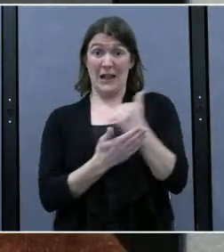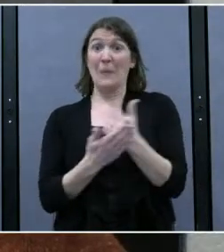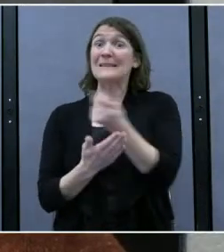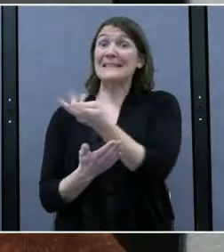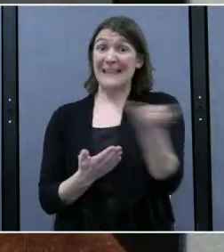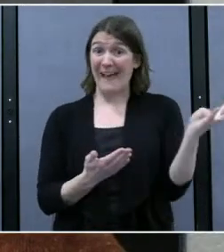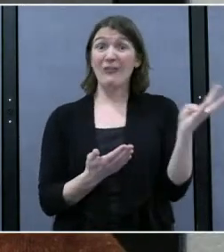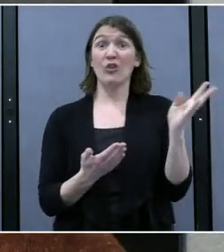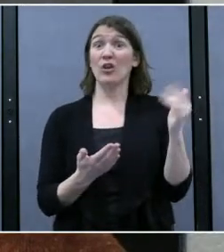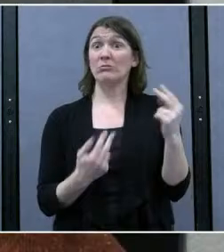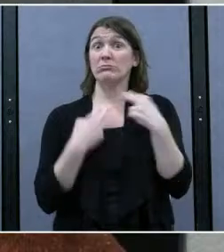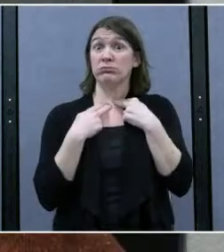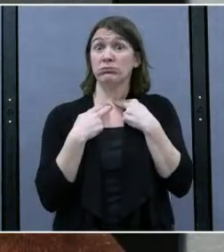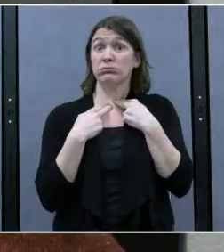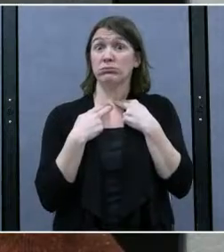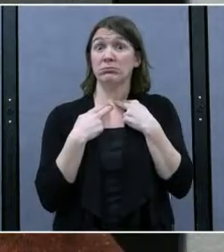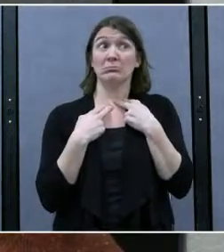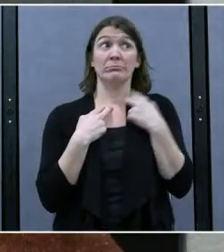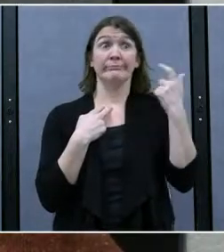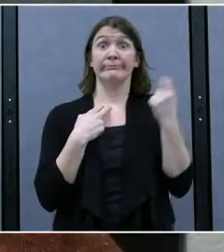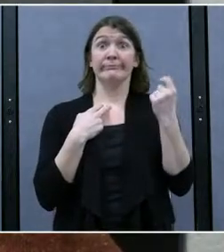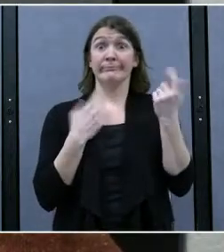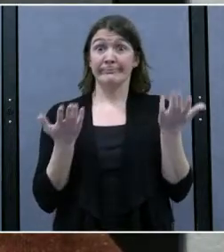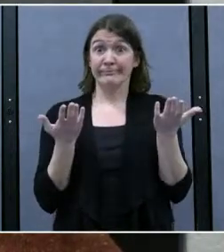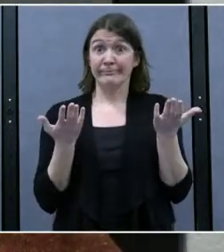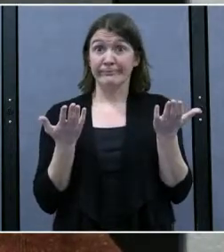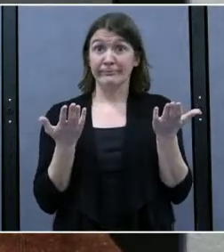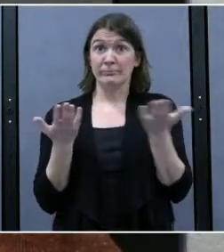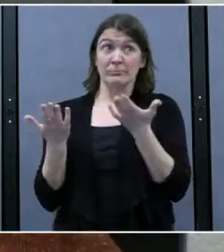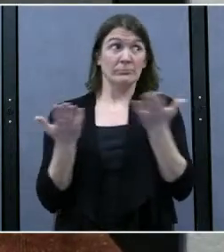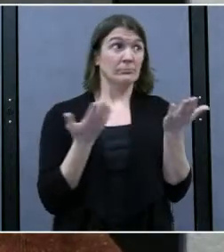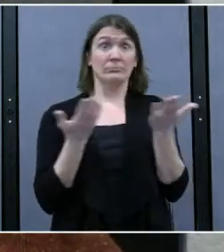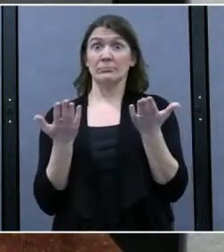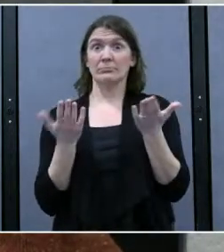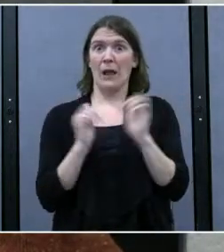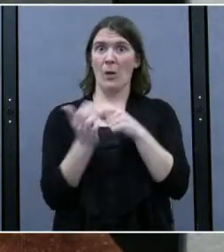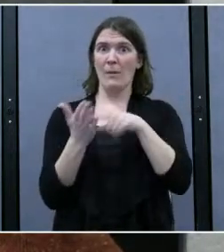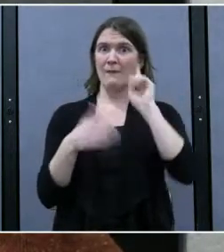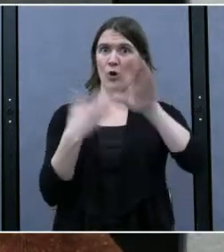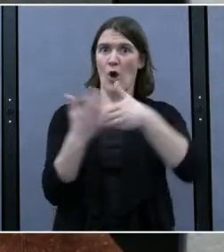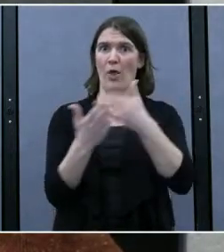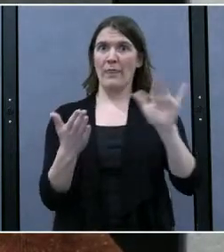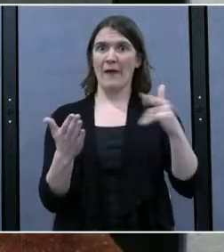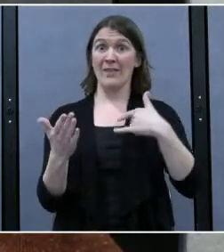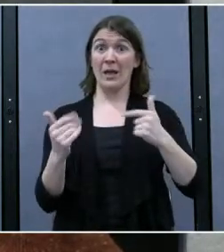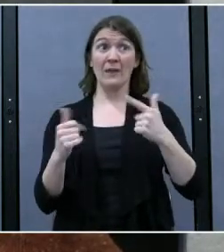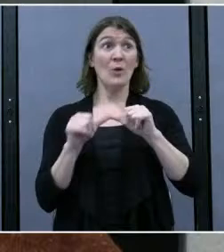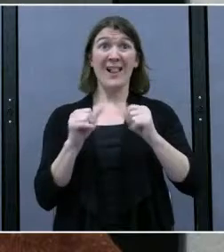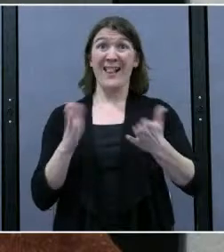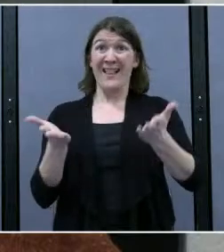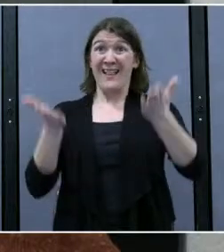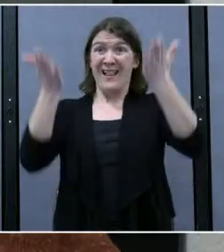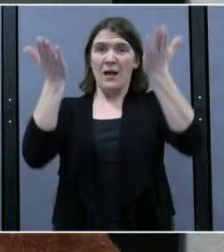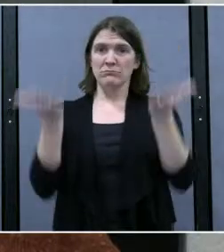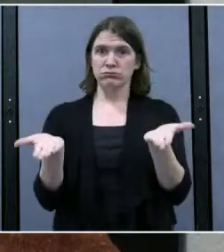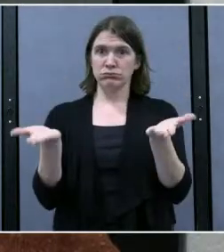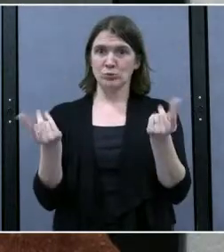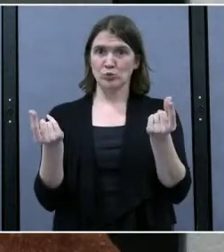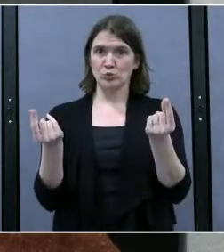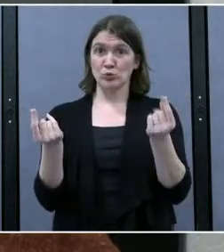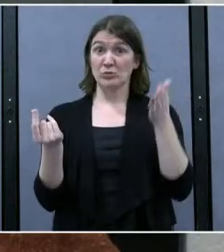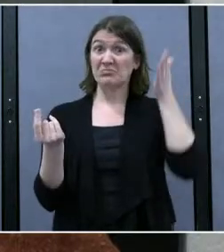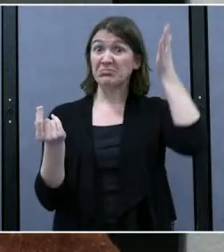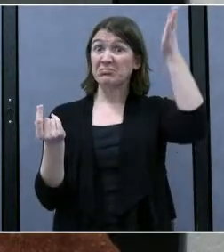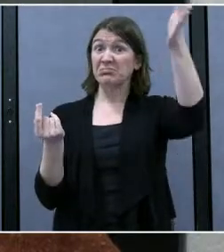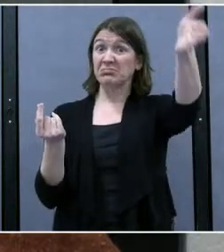people on fixed incomes in our building. So I just don't know where the heck we go with all this. And maybe it's down the road, it's a scope